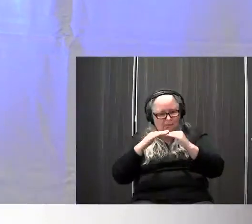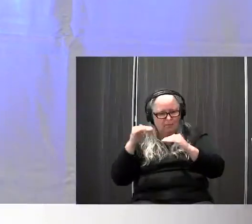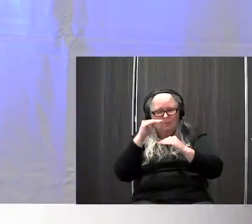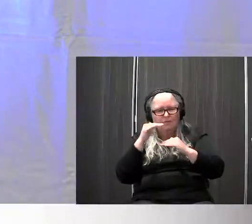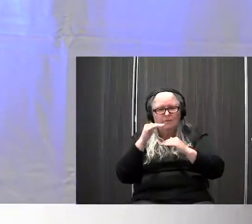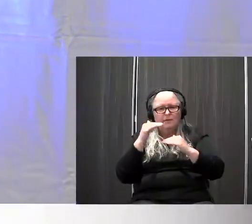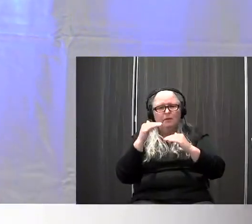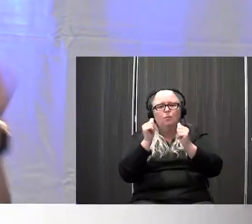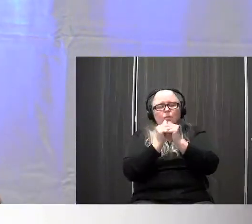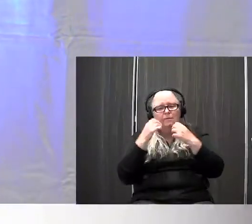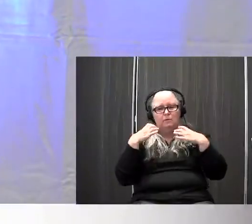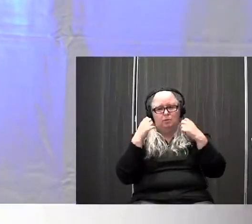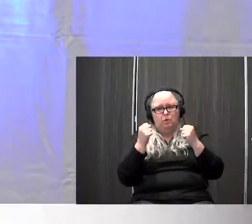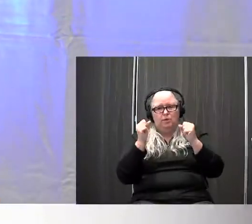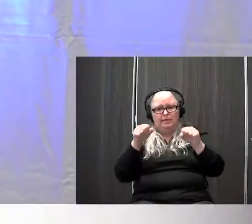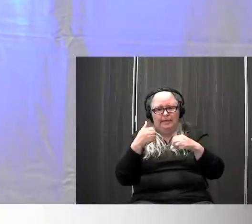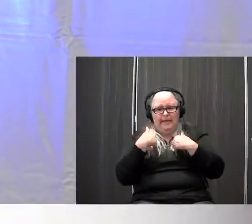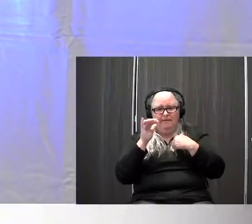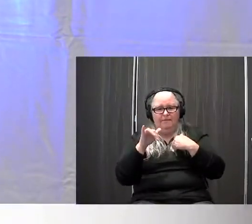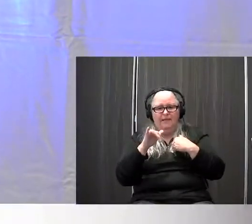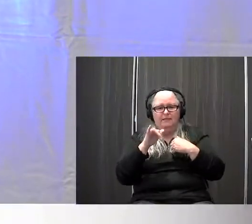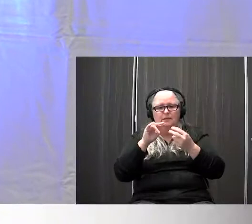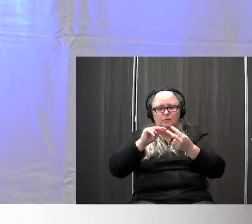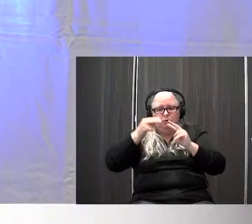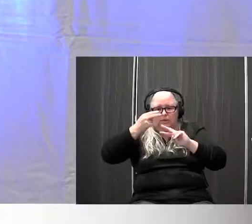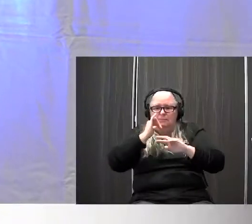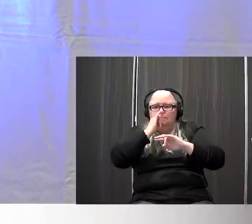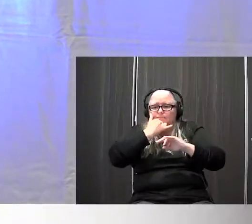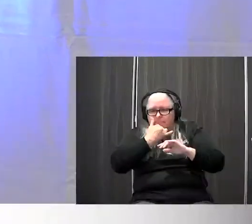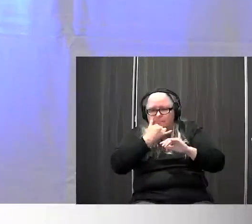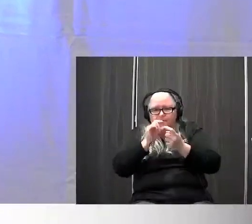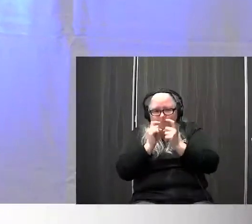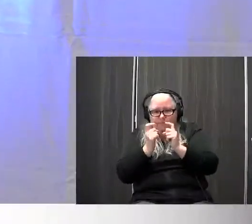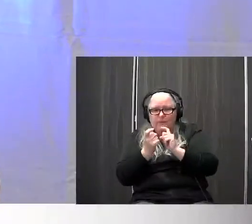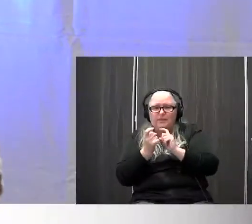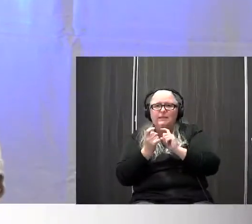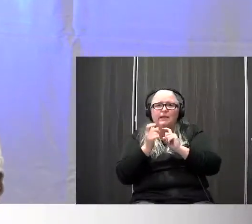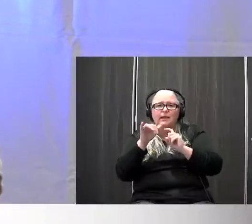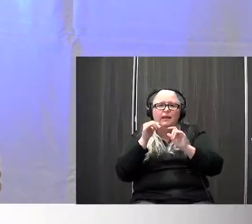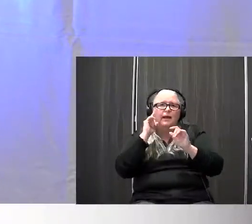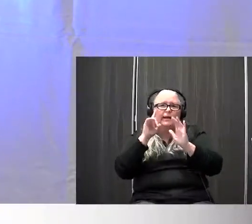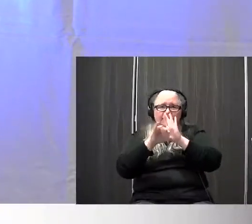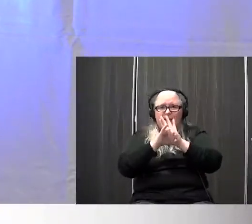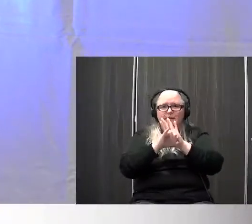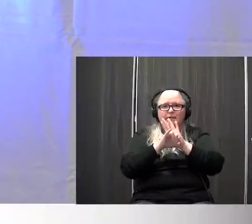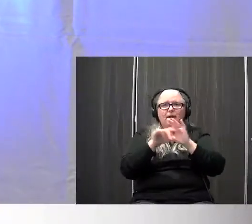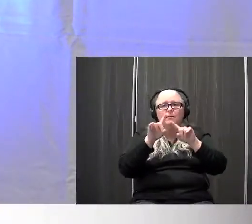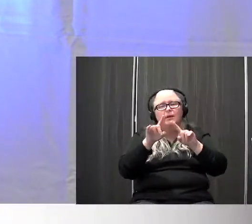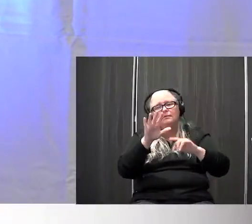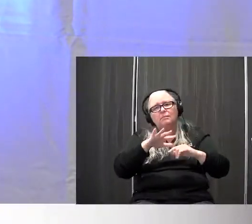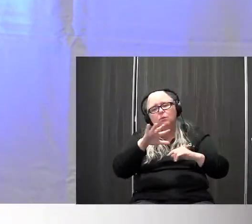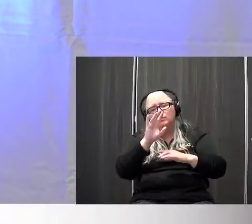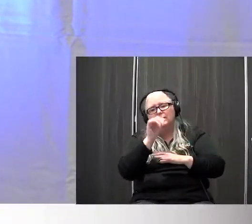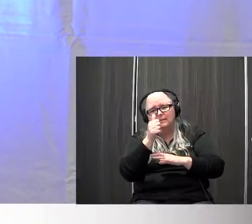a mutation or that misspelling that causes problems identified. But in those, say 10%